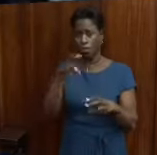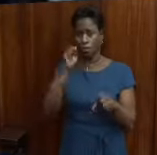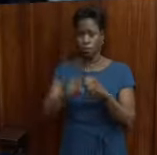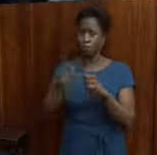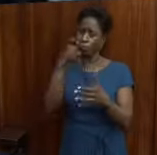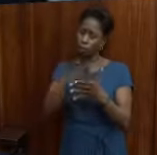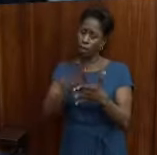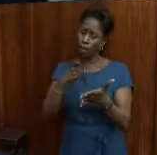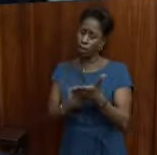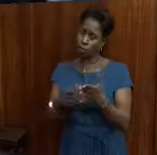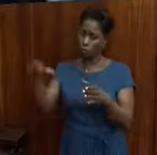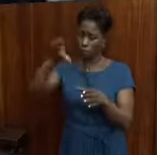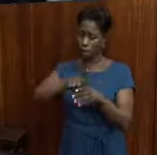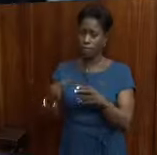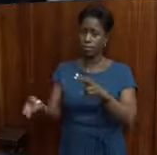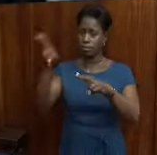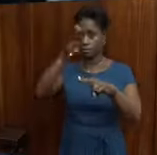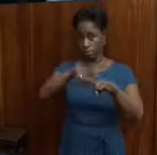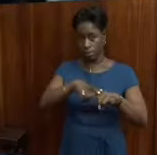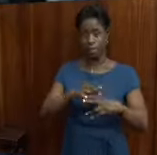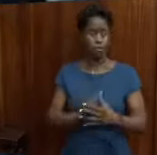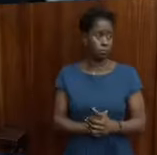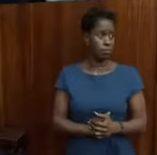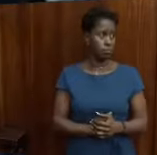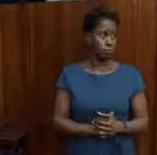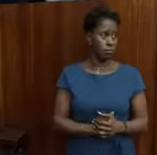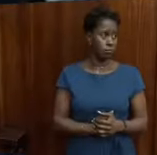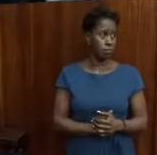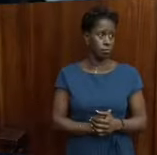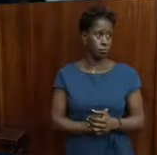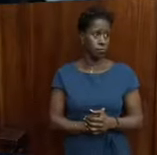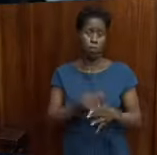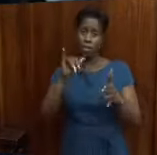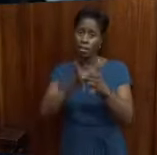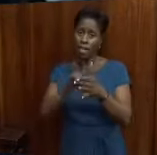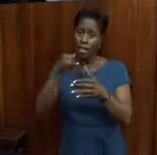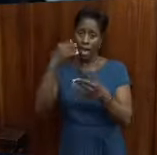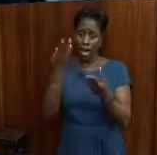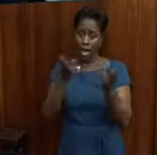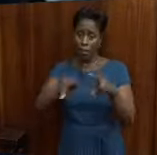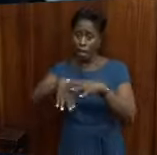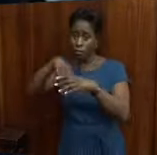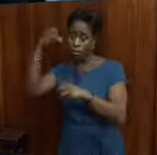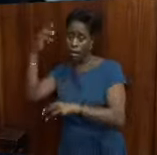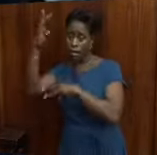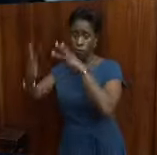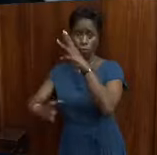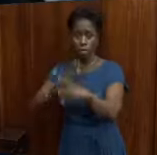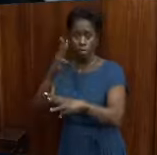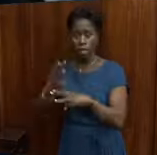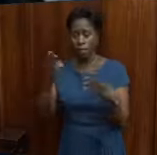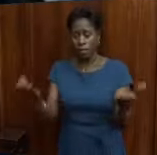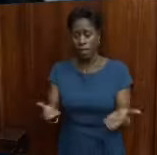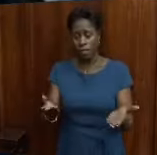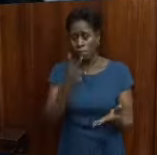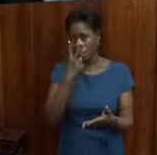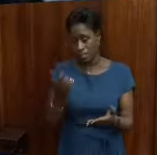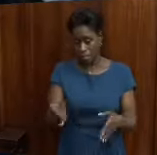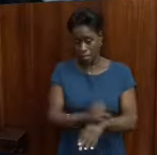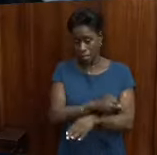unprecedented levels. The impact of these global events has left the local consumer with very high fuel